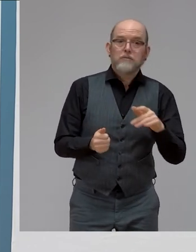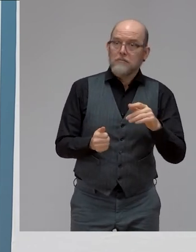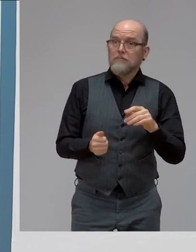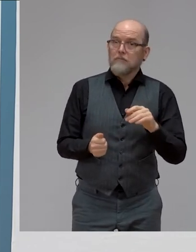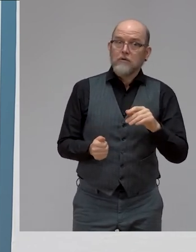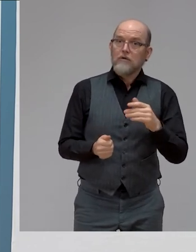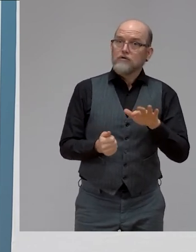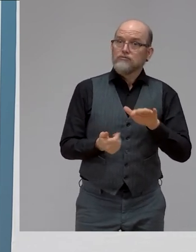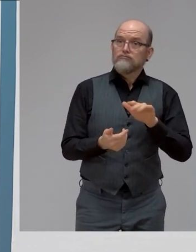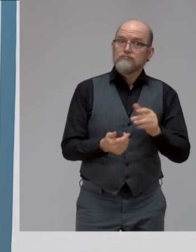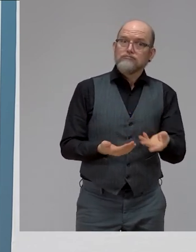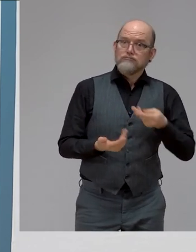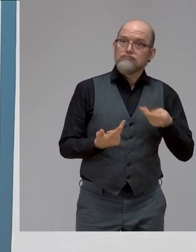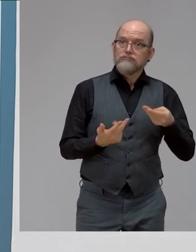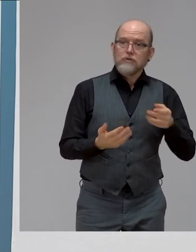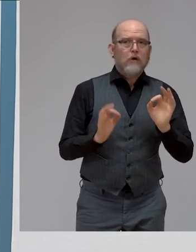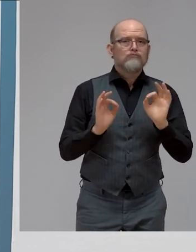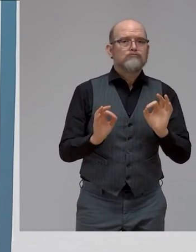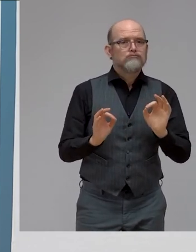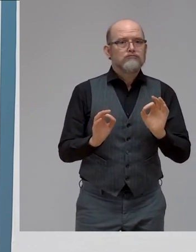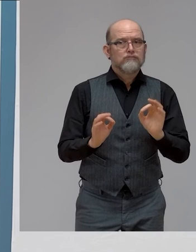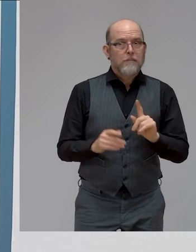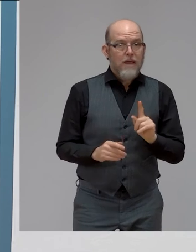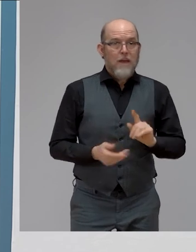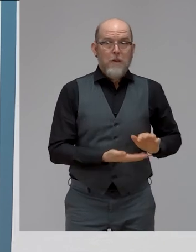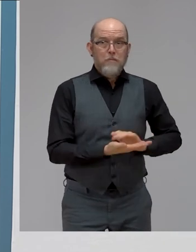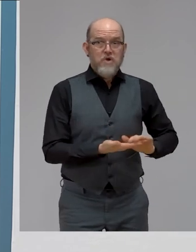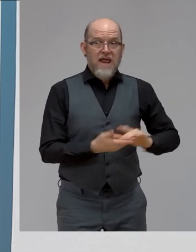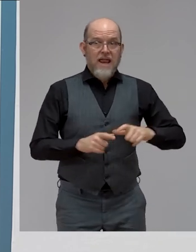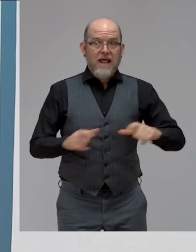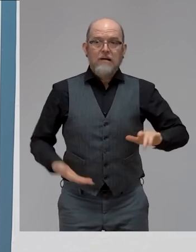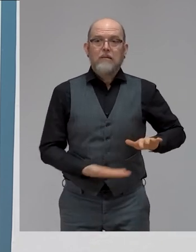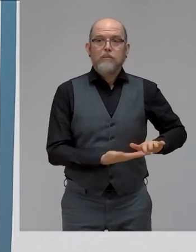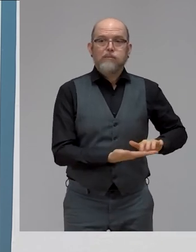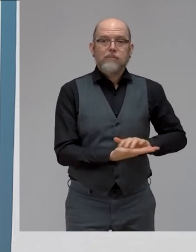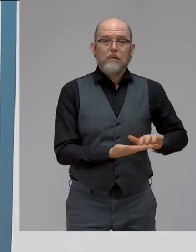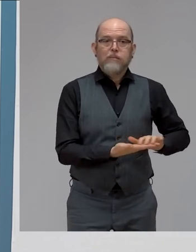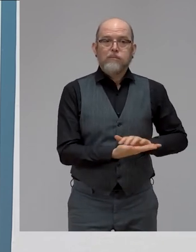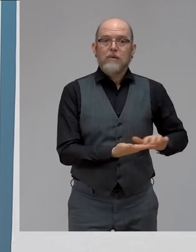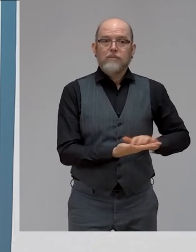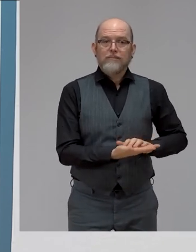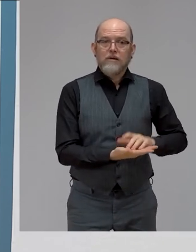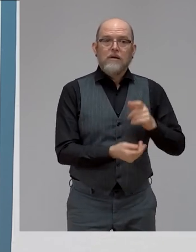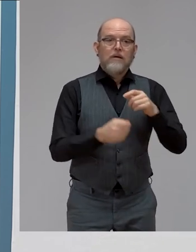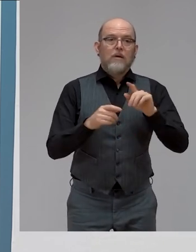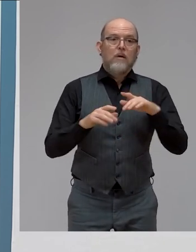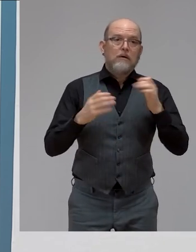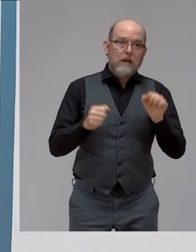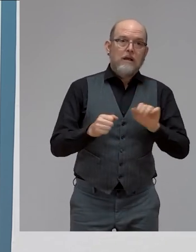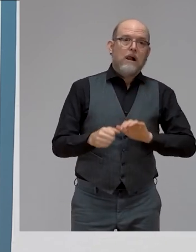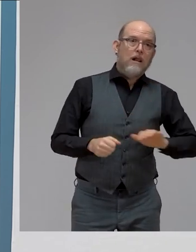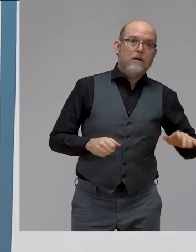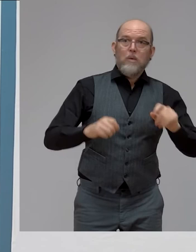On the braille display, I can read the texts that are shown on the screen line by line.